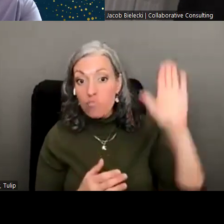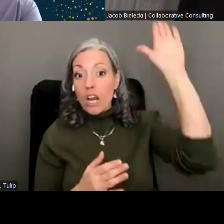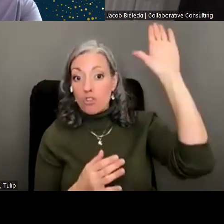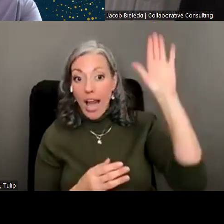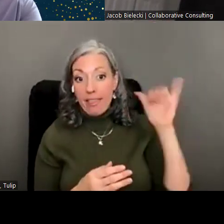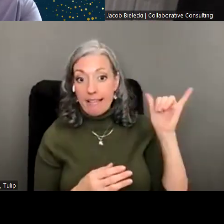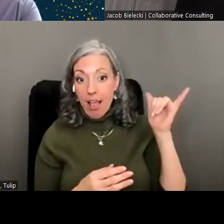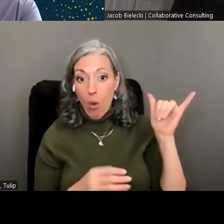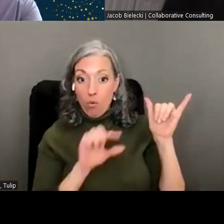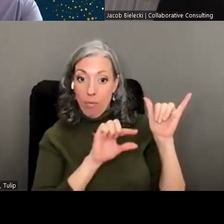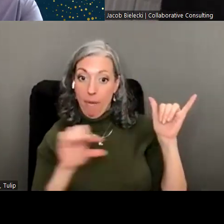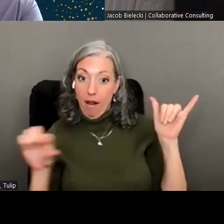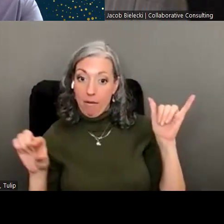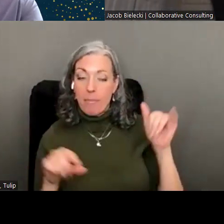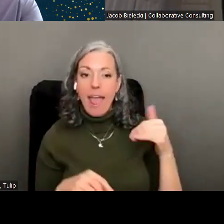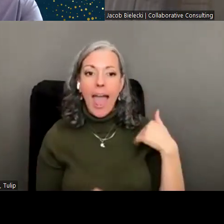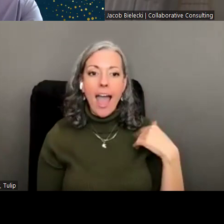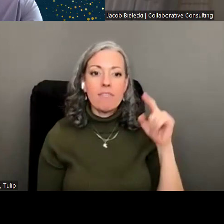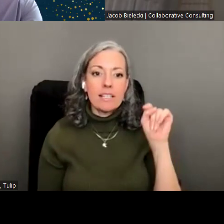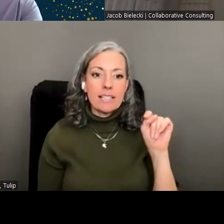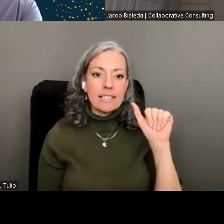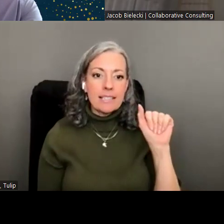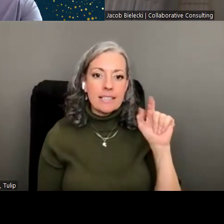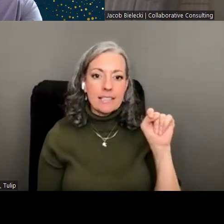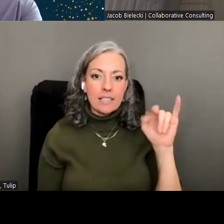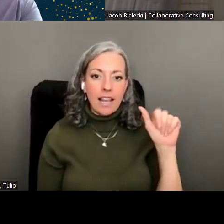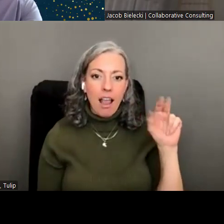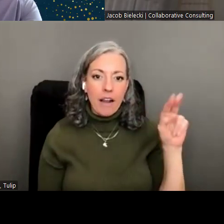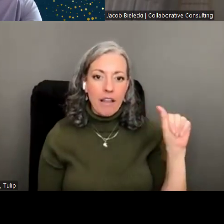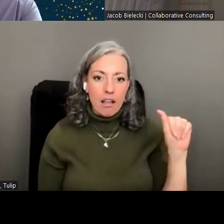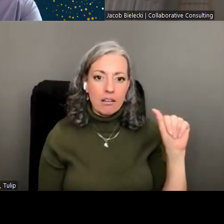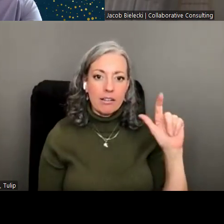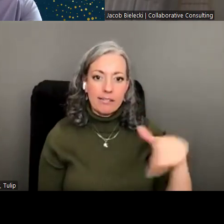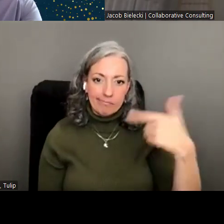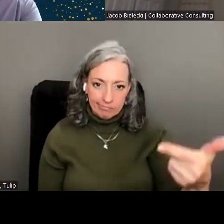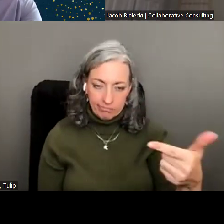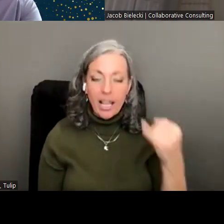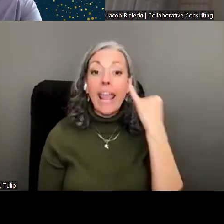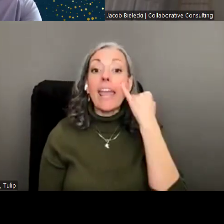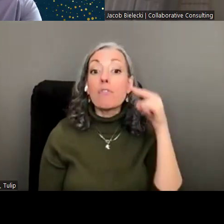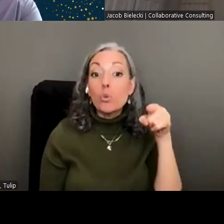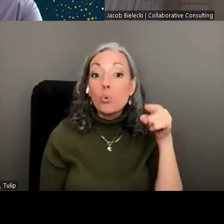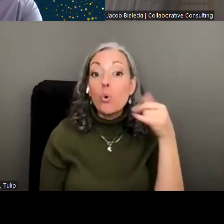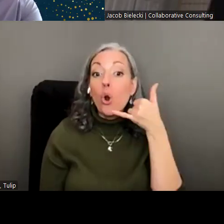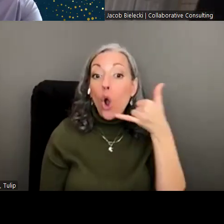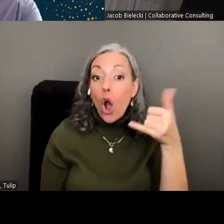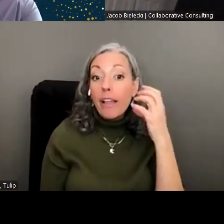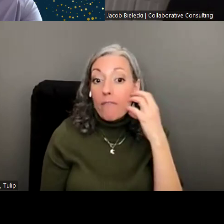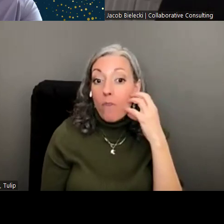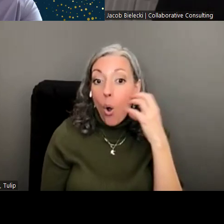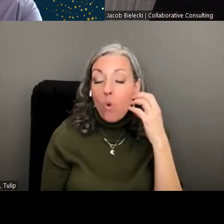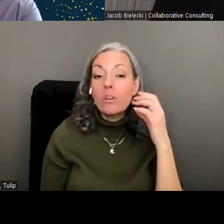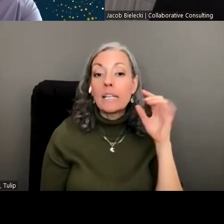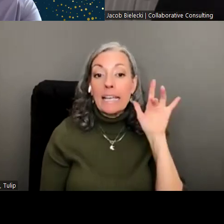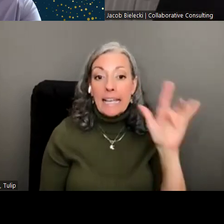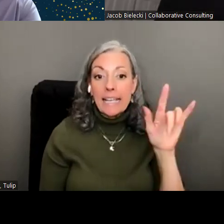toolbar. We have Tatiana. You'll be up next. And if you're calling in by phone, press *9 and you'll